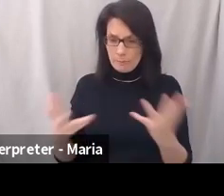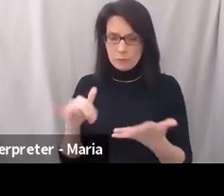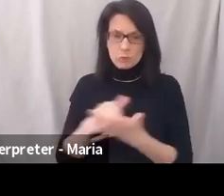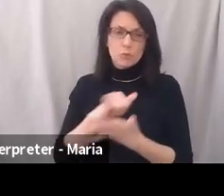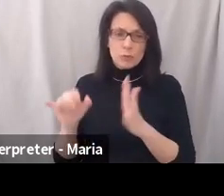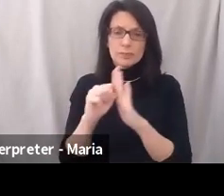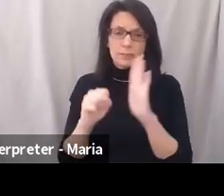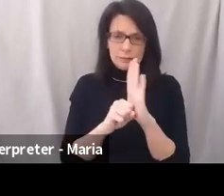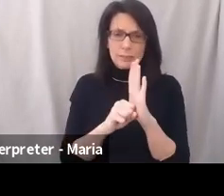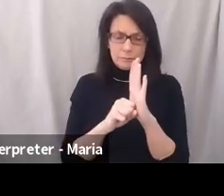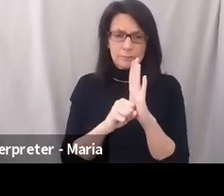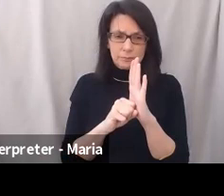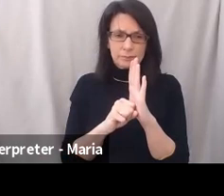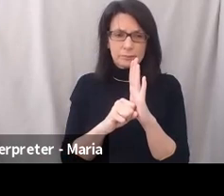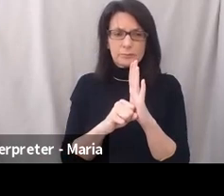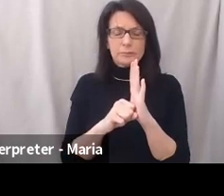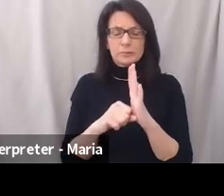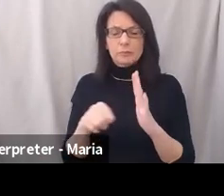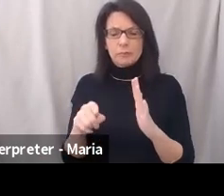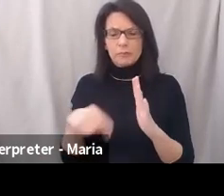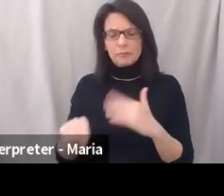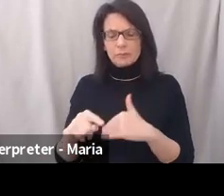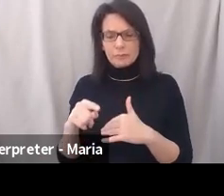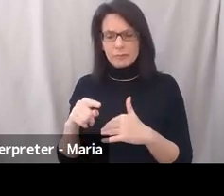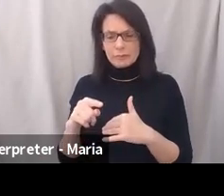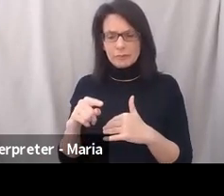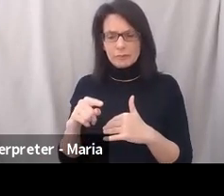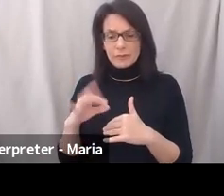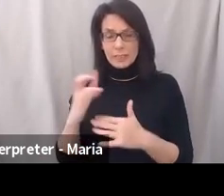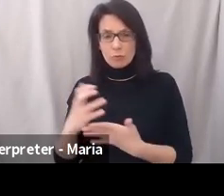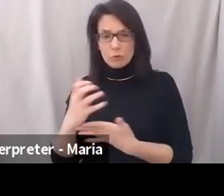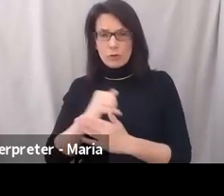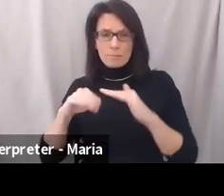for New York State residents that they earn less than